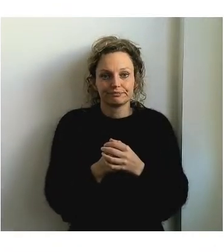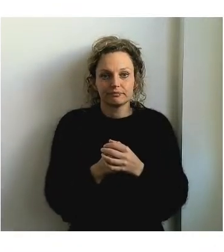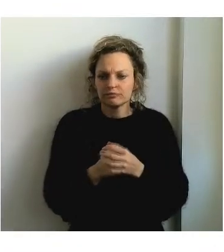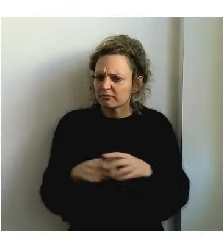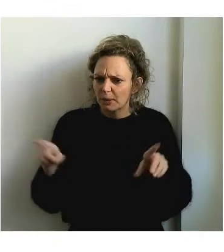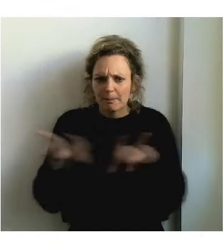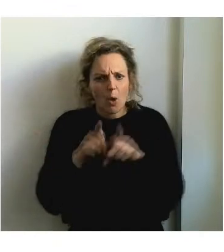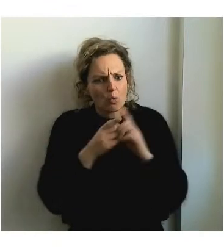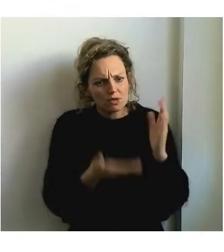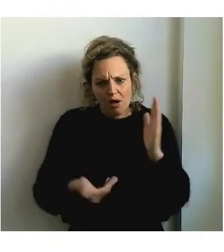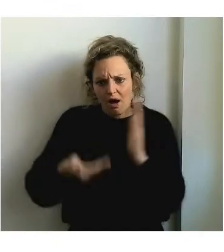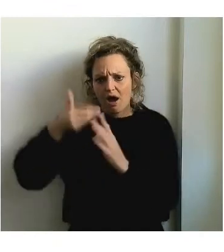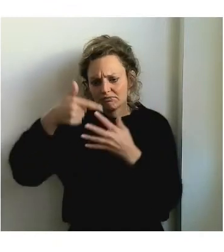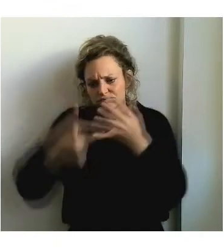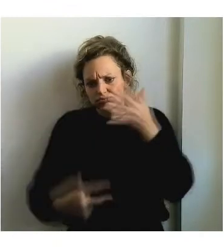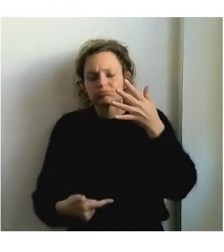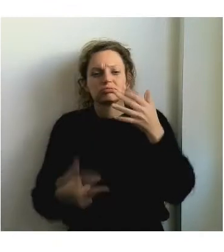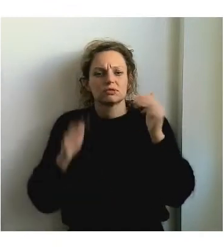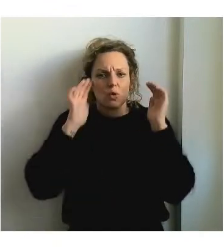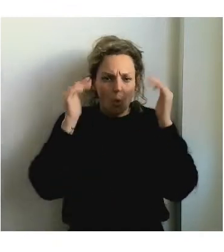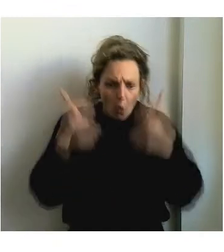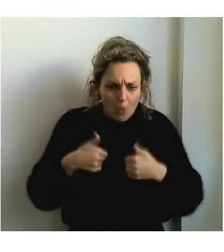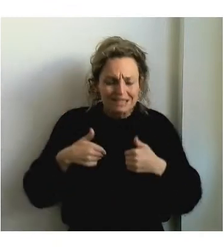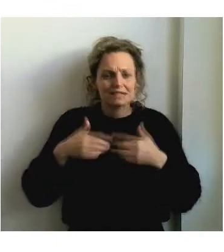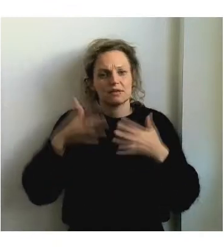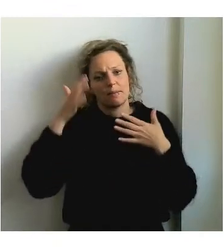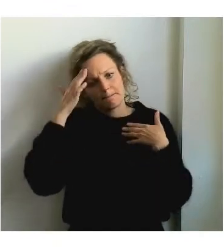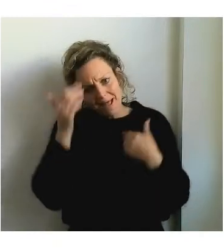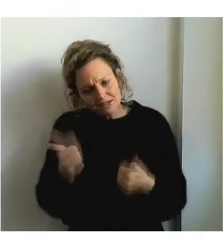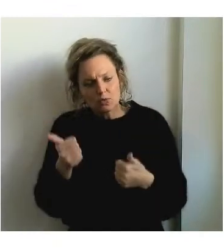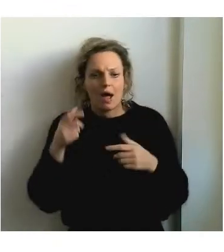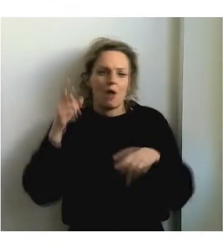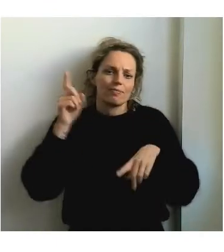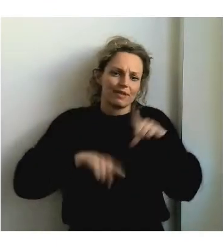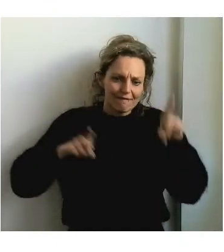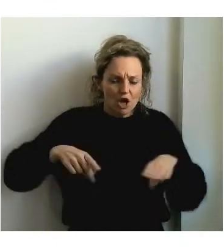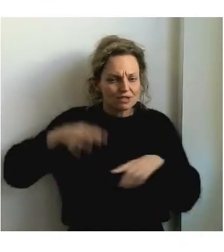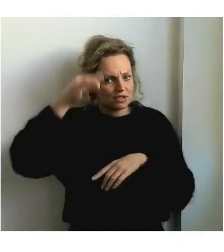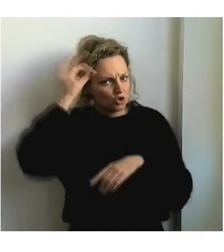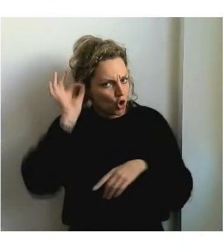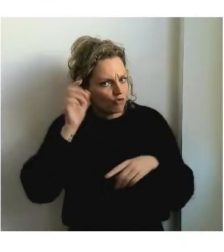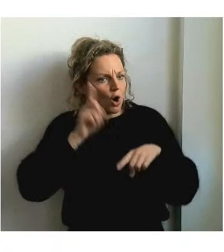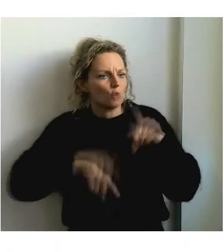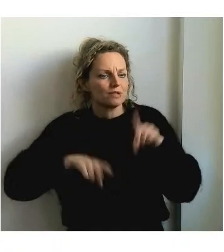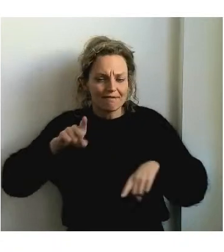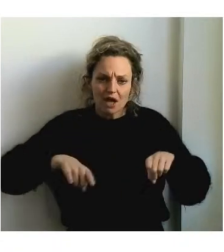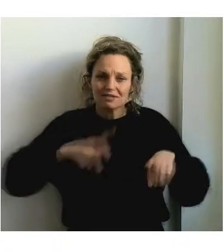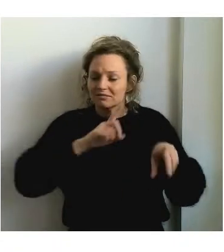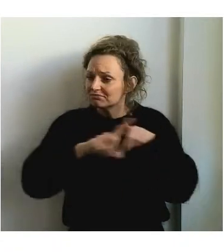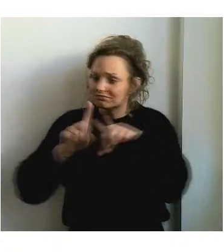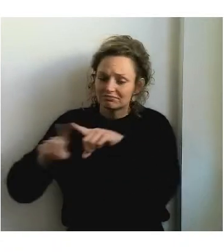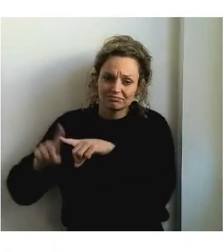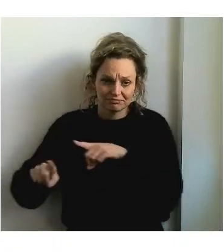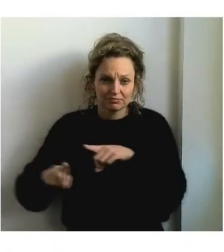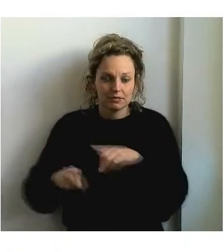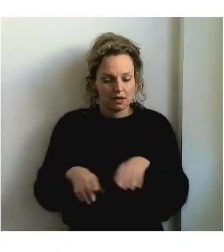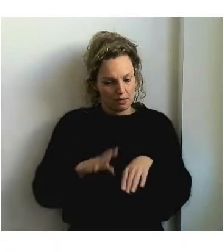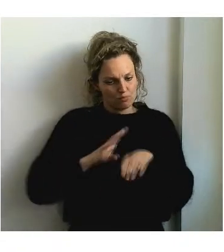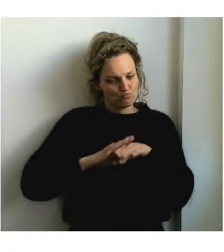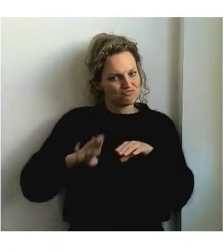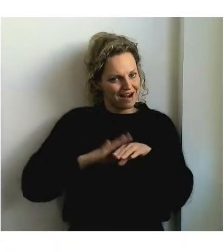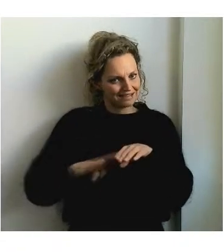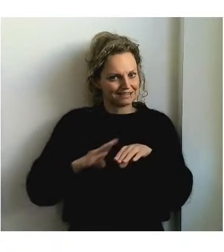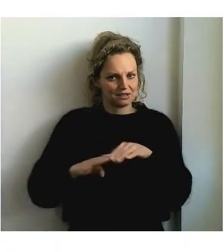in the workplace, and a whole raft of different practical subjects around things like accessibility, access to